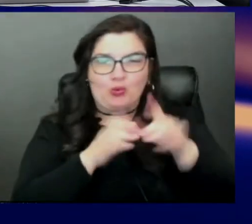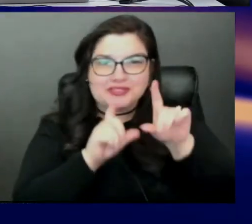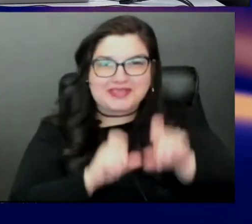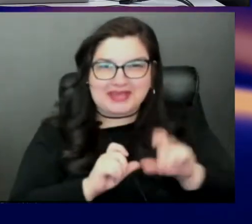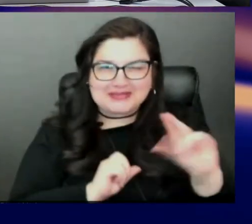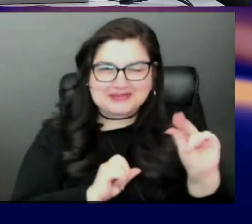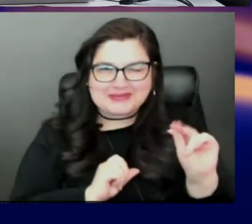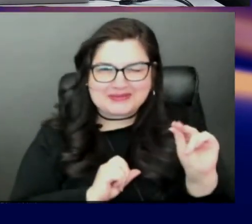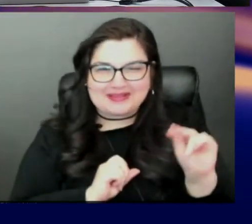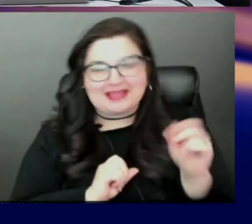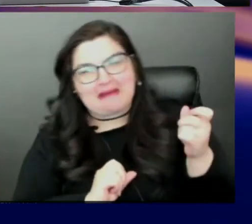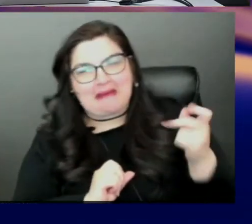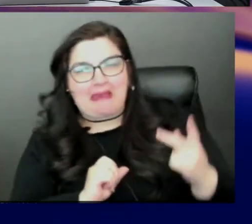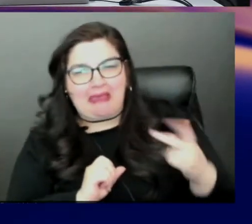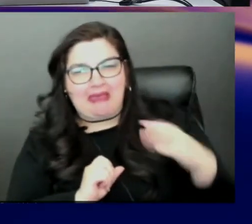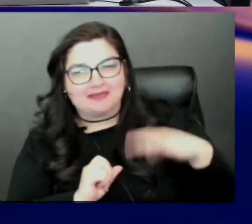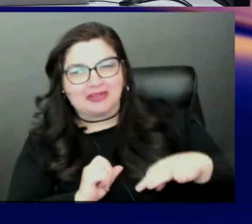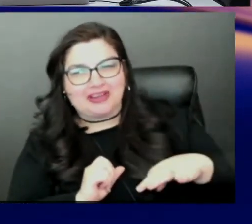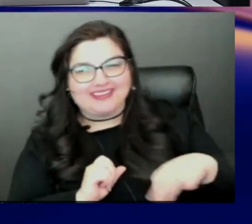get a half a badge,